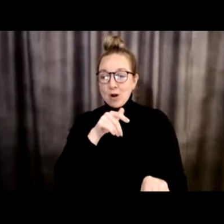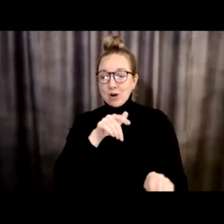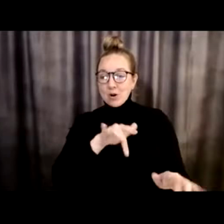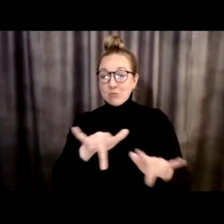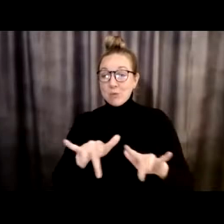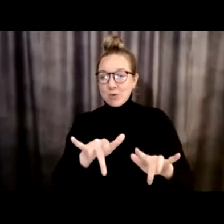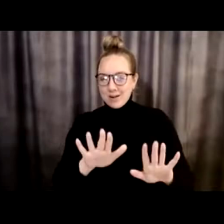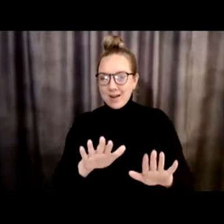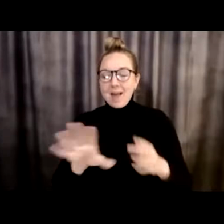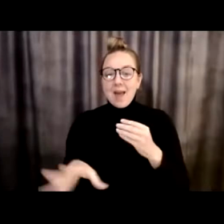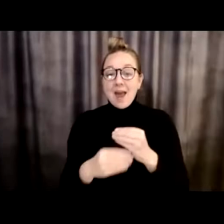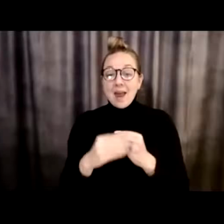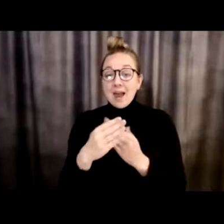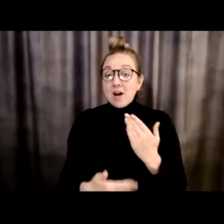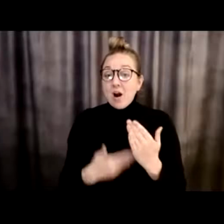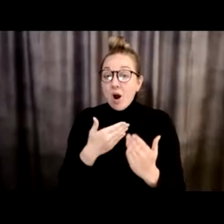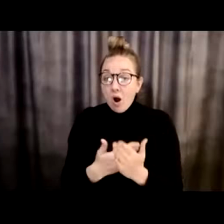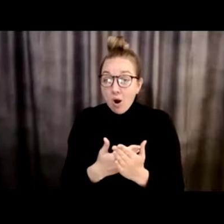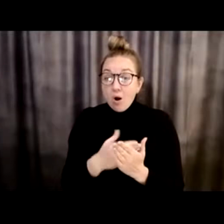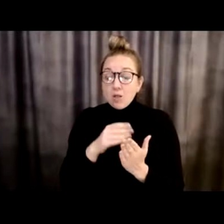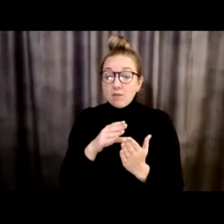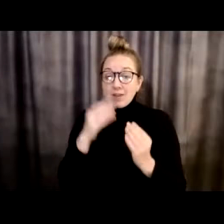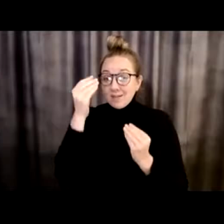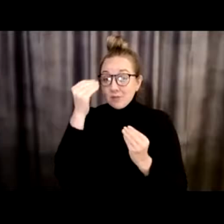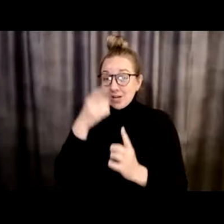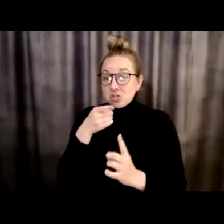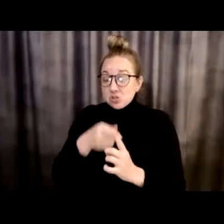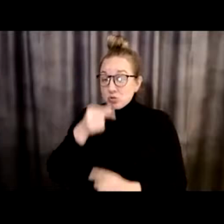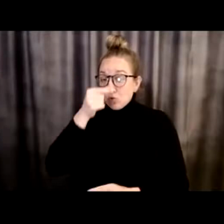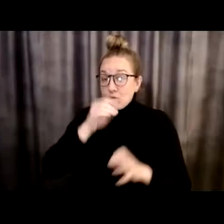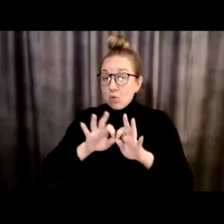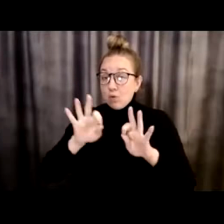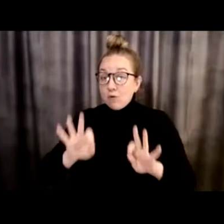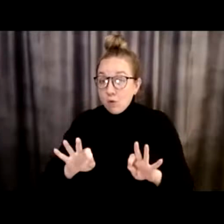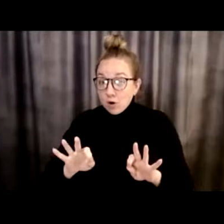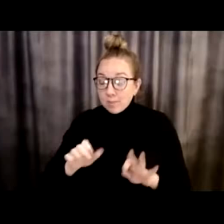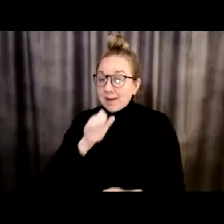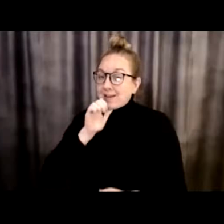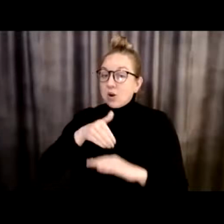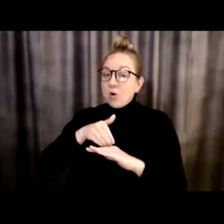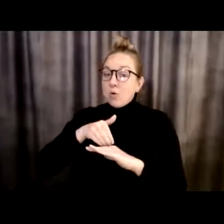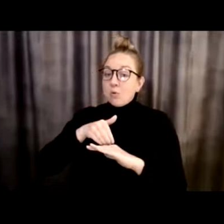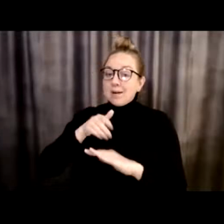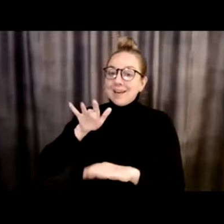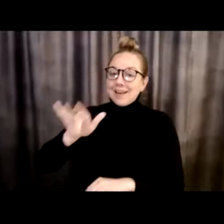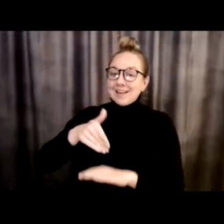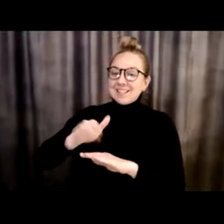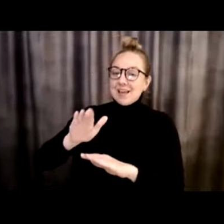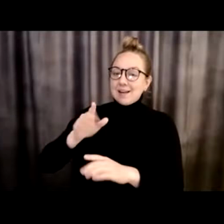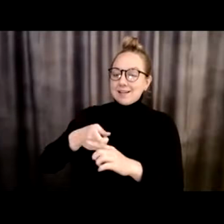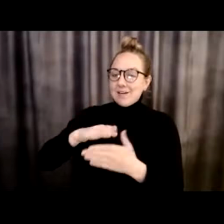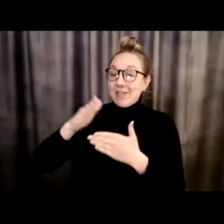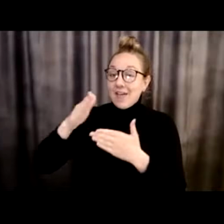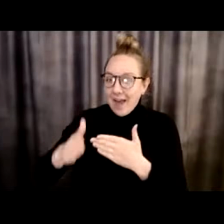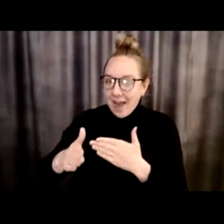Google form and don't hit send or done until the end of the discussion. Oh, good. Thank you. Just for